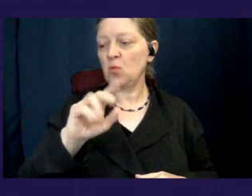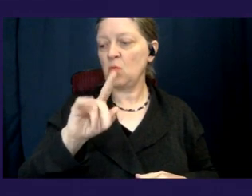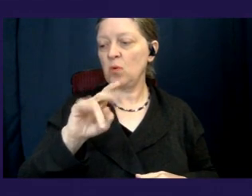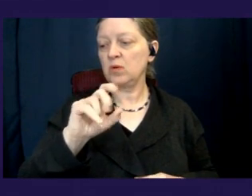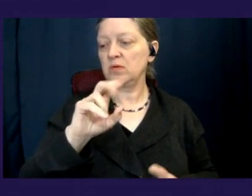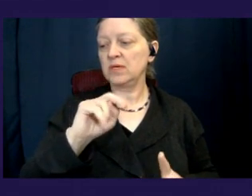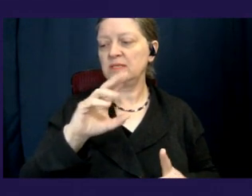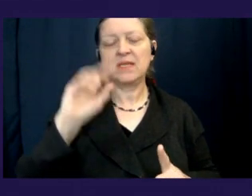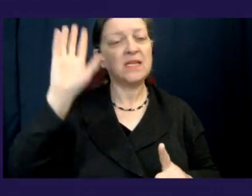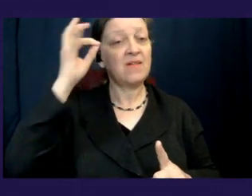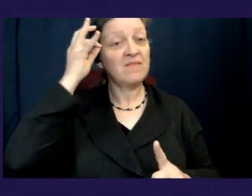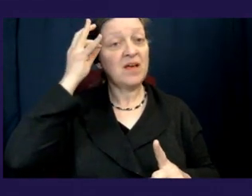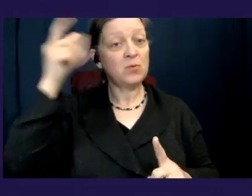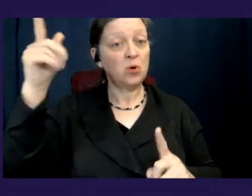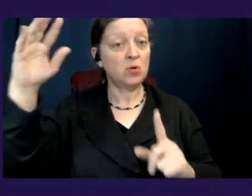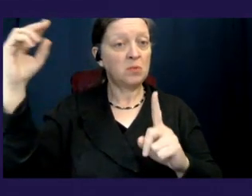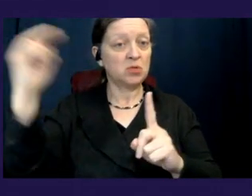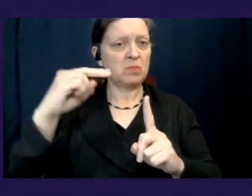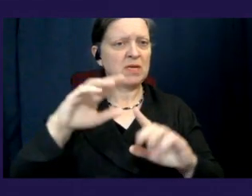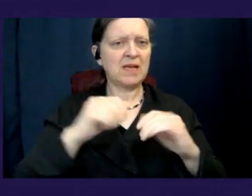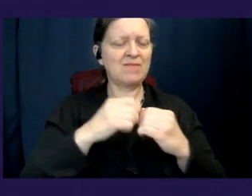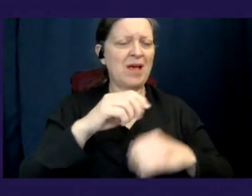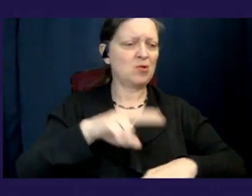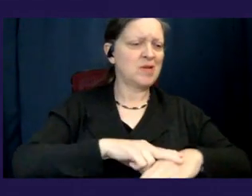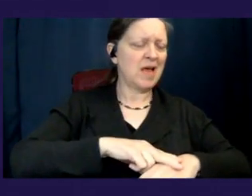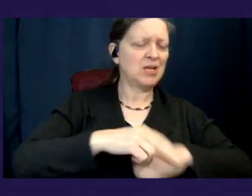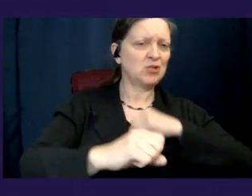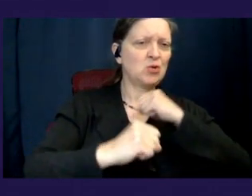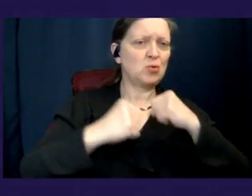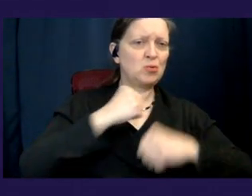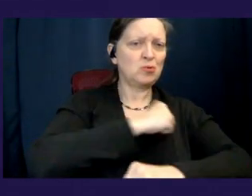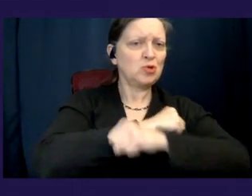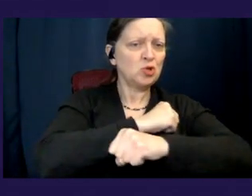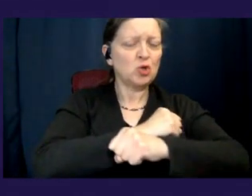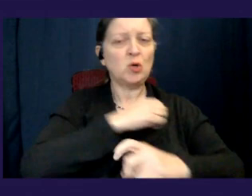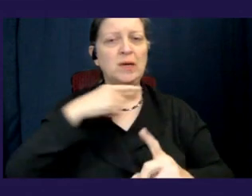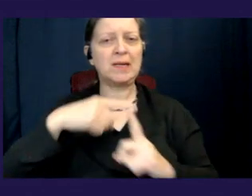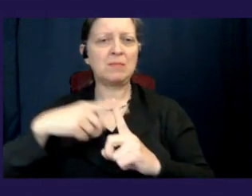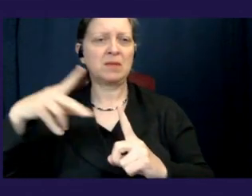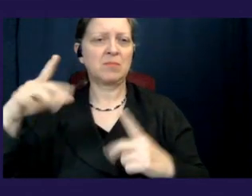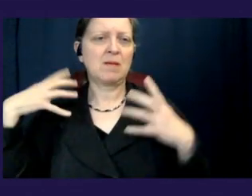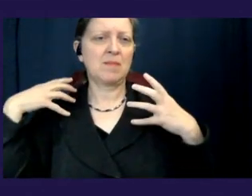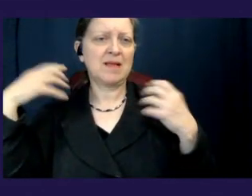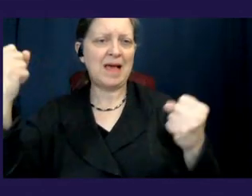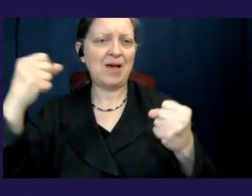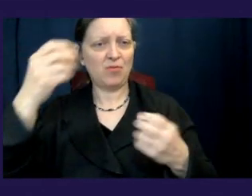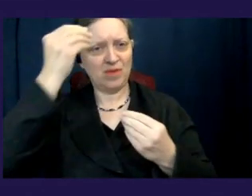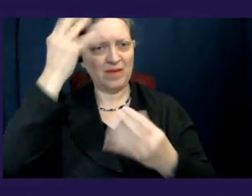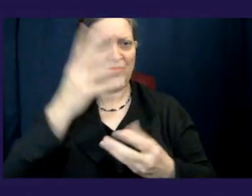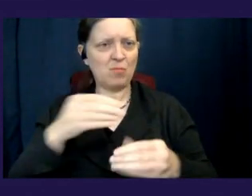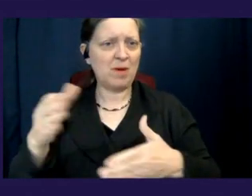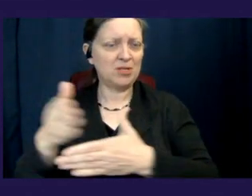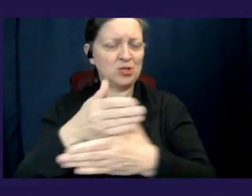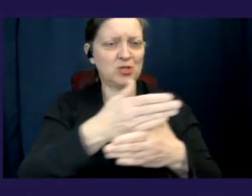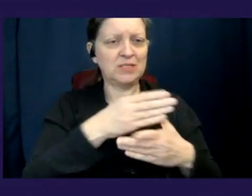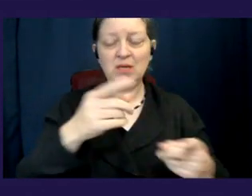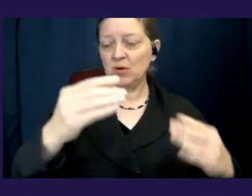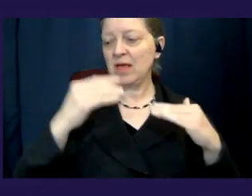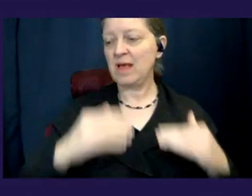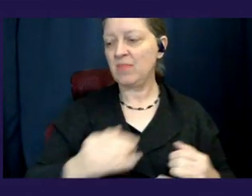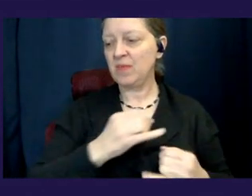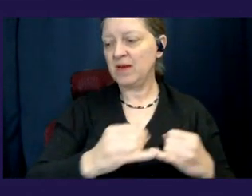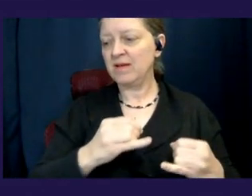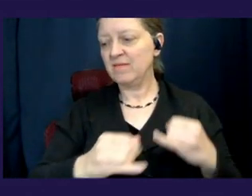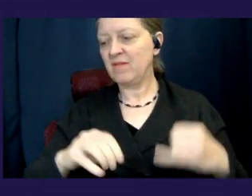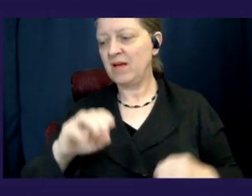and national security? And then finally, Mysheika Roberts from Columbus Public Health, bringing that local perspective